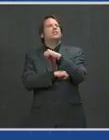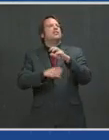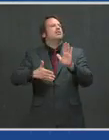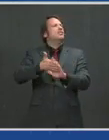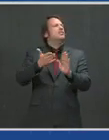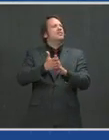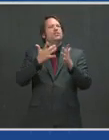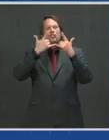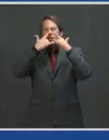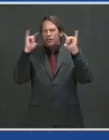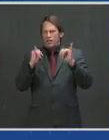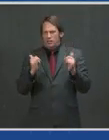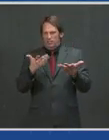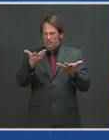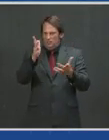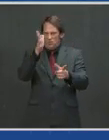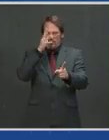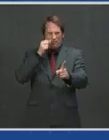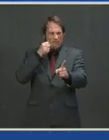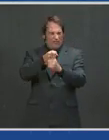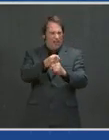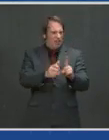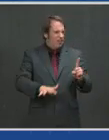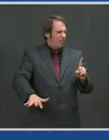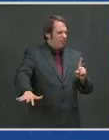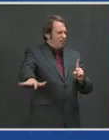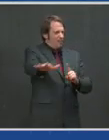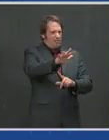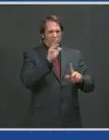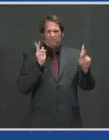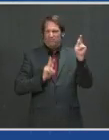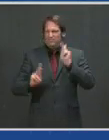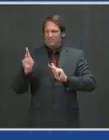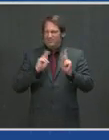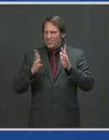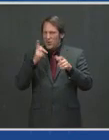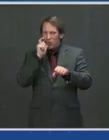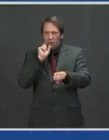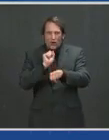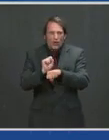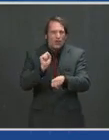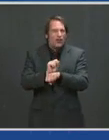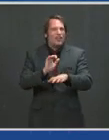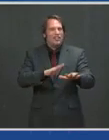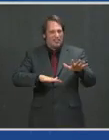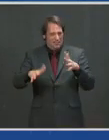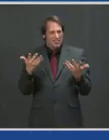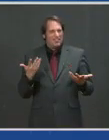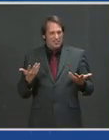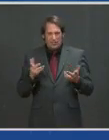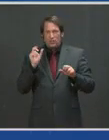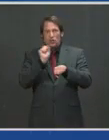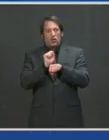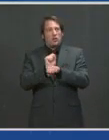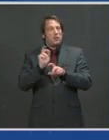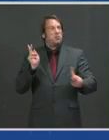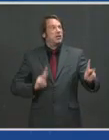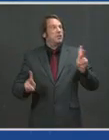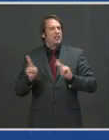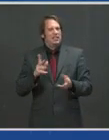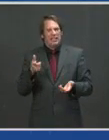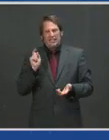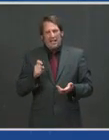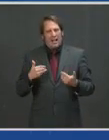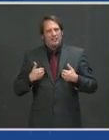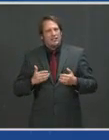America. What is the foundation today that they need to carve out their place in the